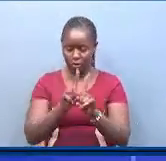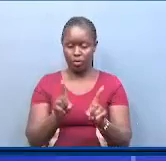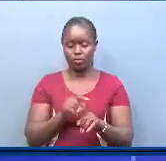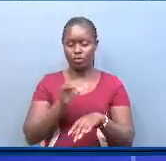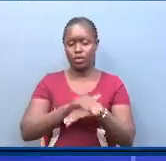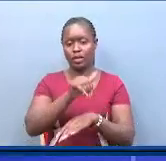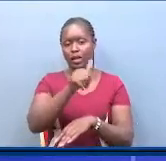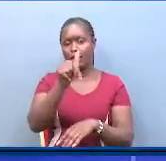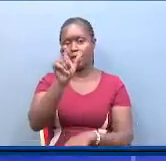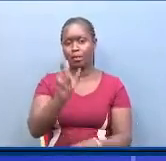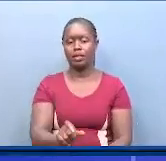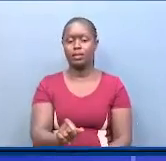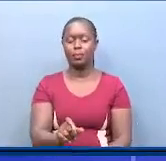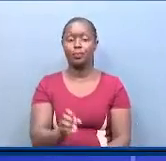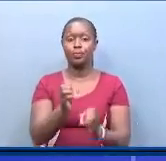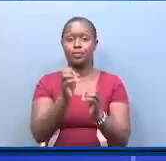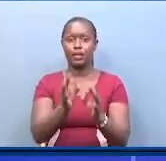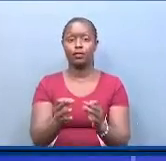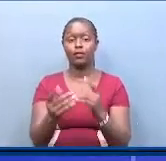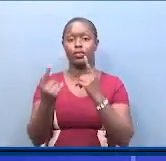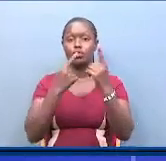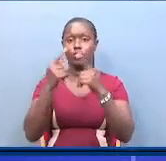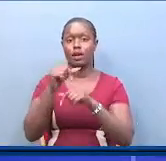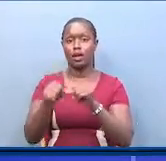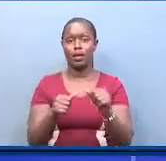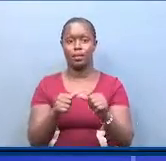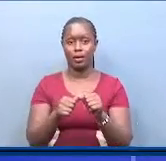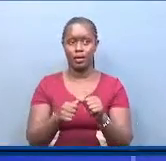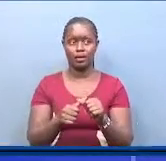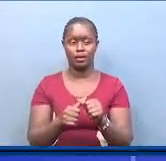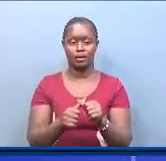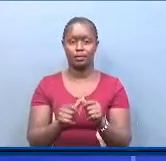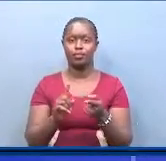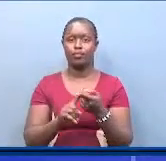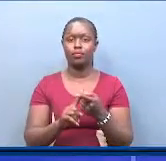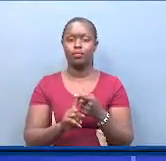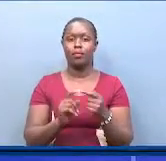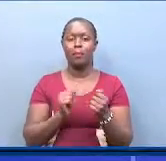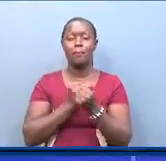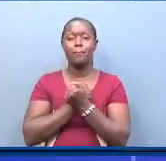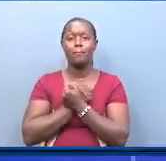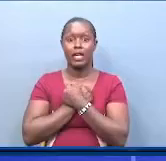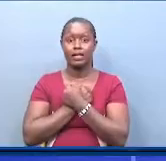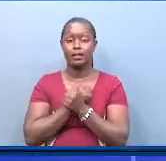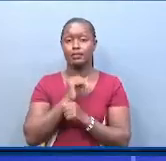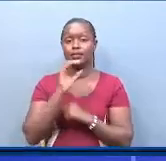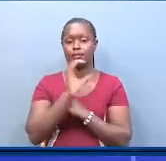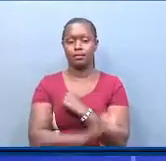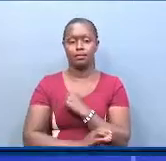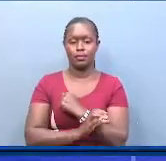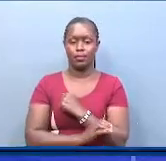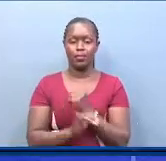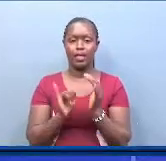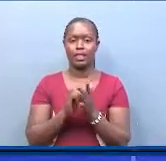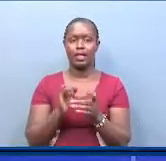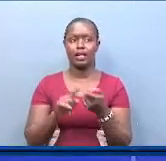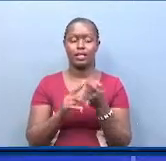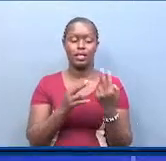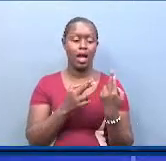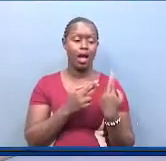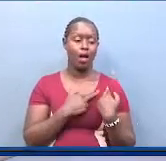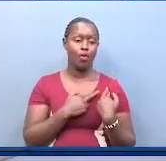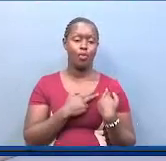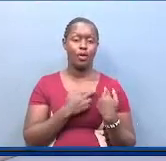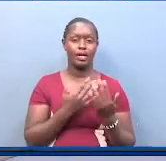get somebody else. If we talk about patriarchy in this country, uh-huh. patriarchy is a law, is something